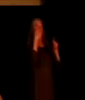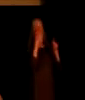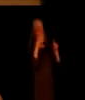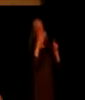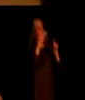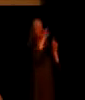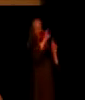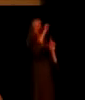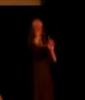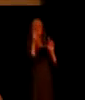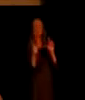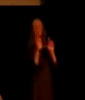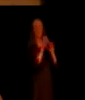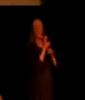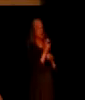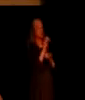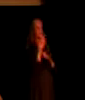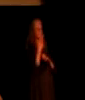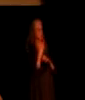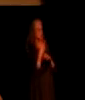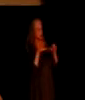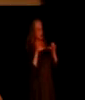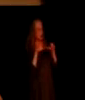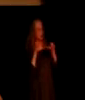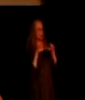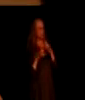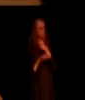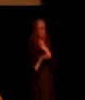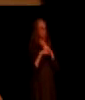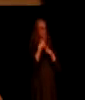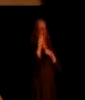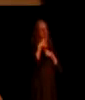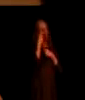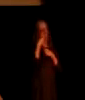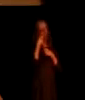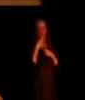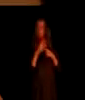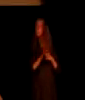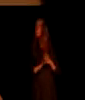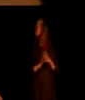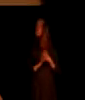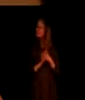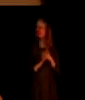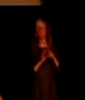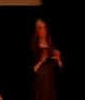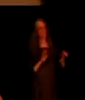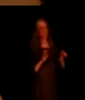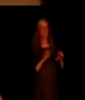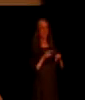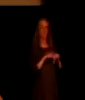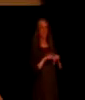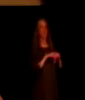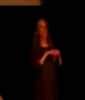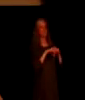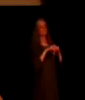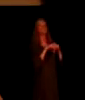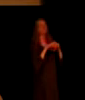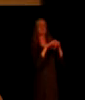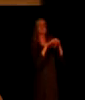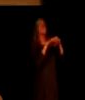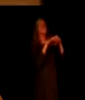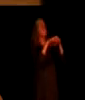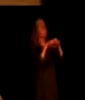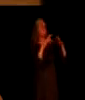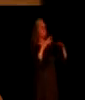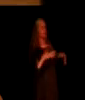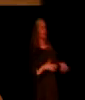atmospheric CO2 measured at Mauna Loa. And there in the left-hand corner is Dave Keeling riding up the Snowball